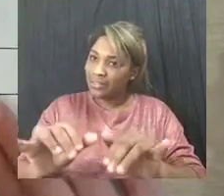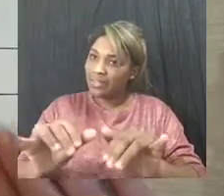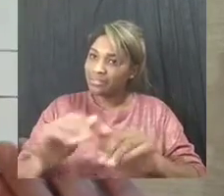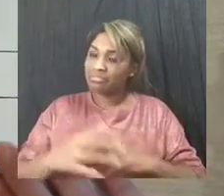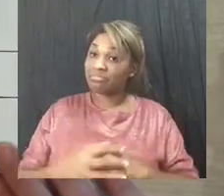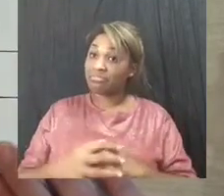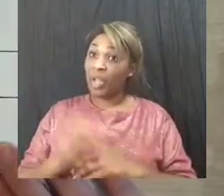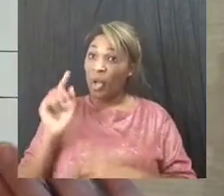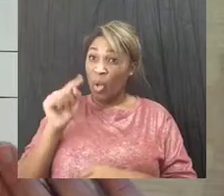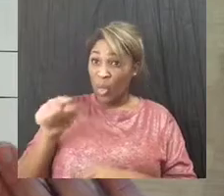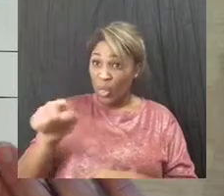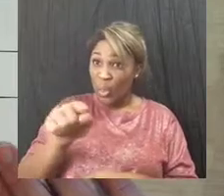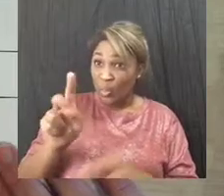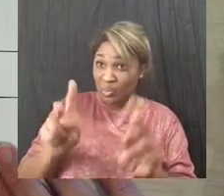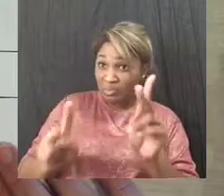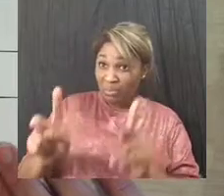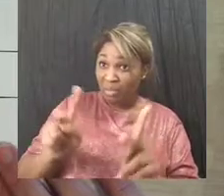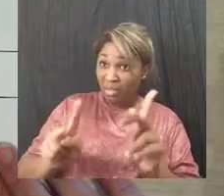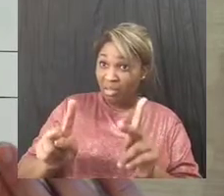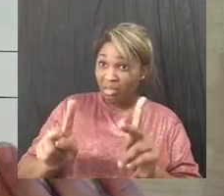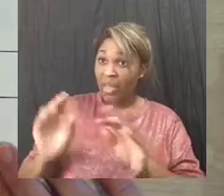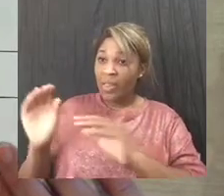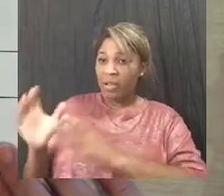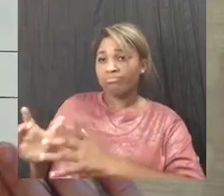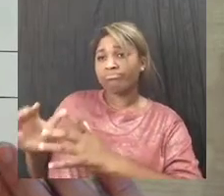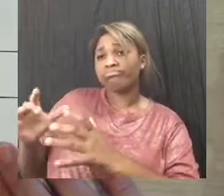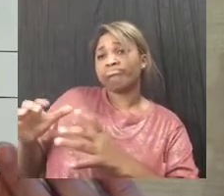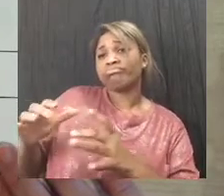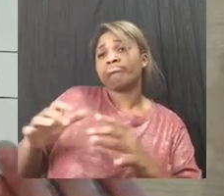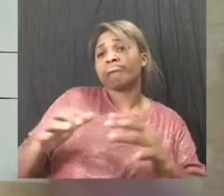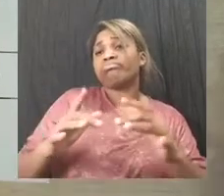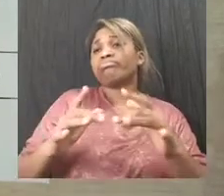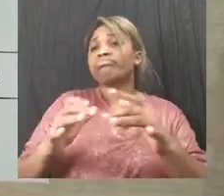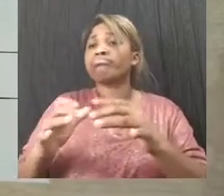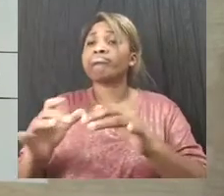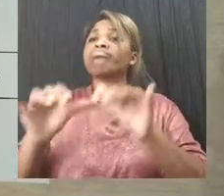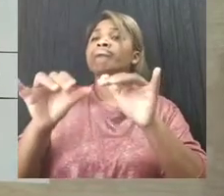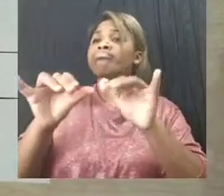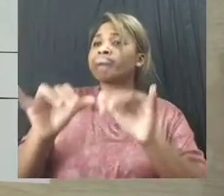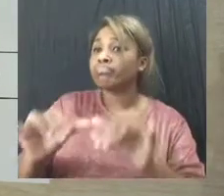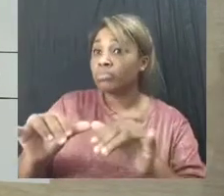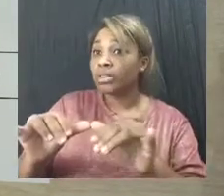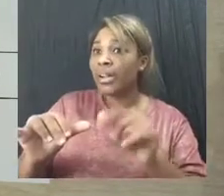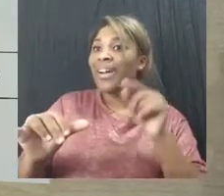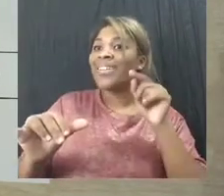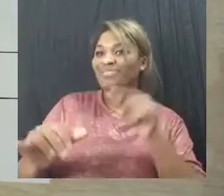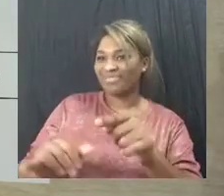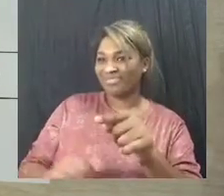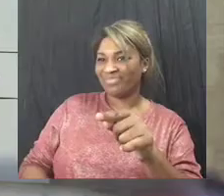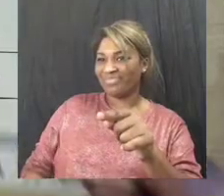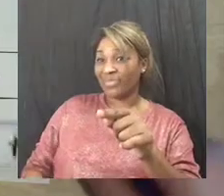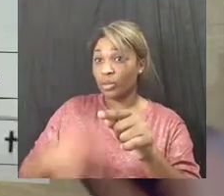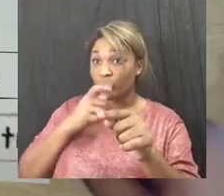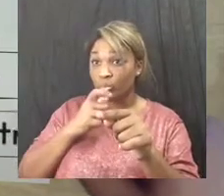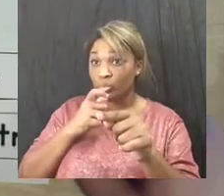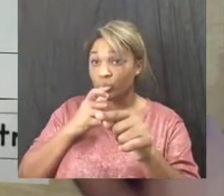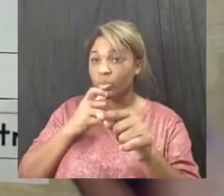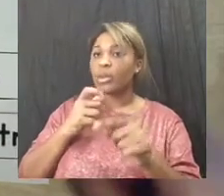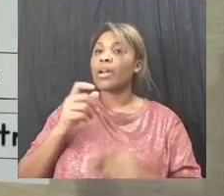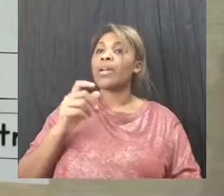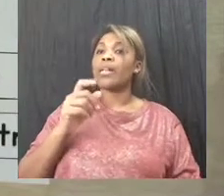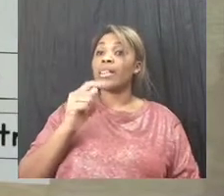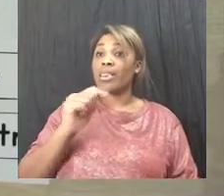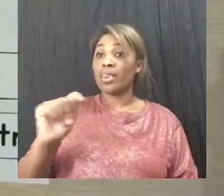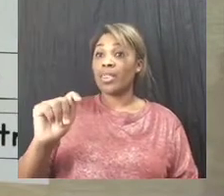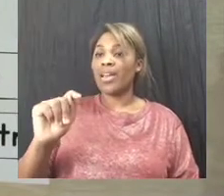people that moved down and then they settled into this area, those are the